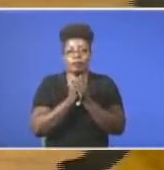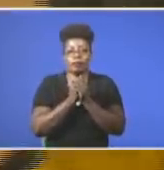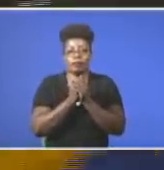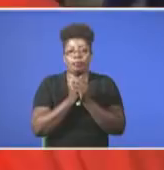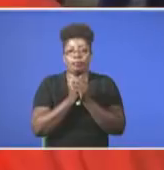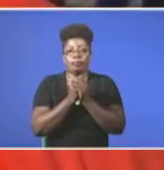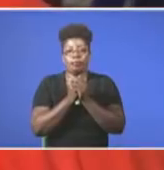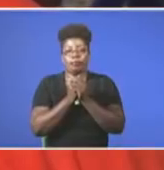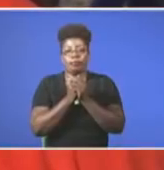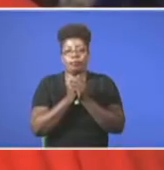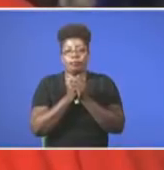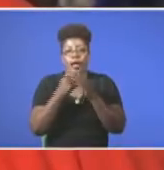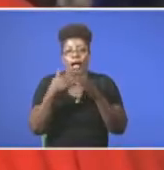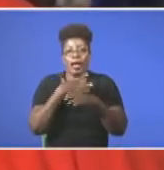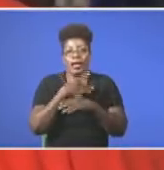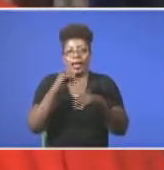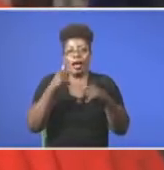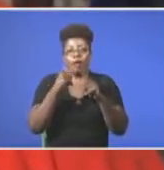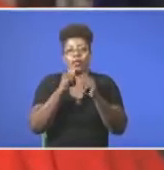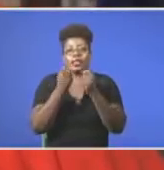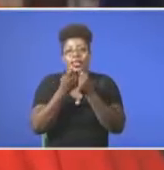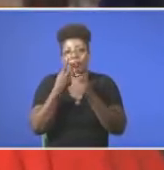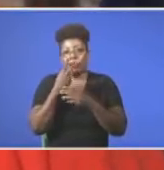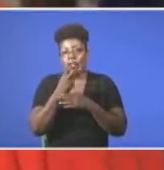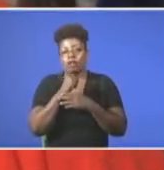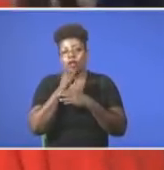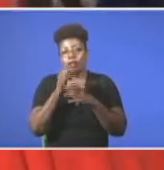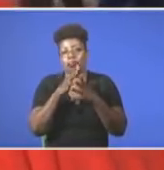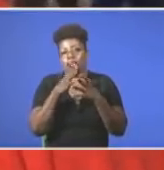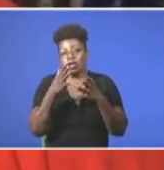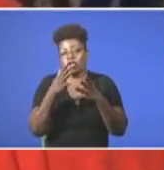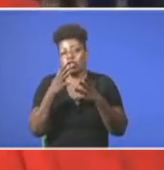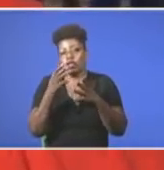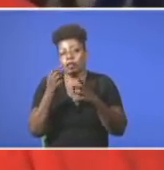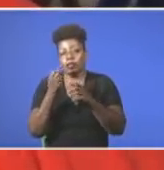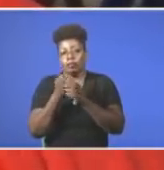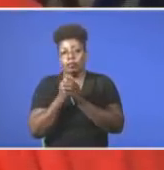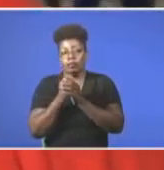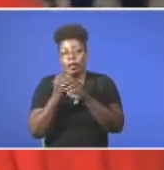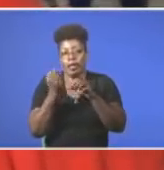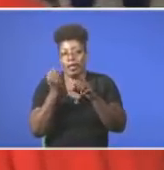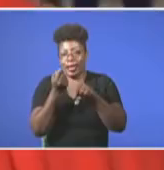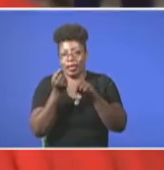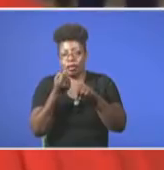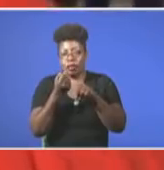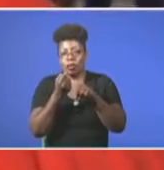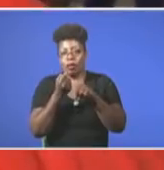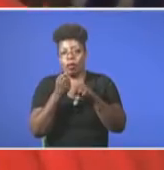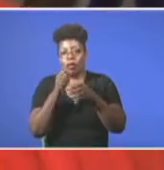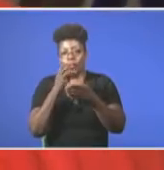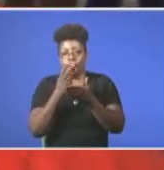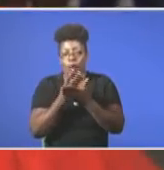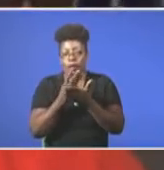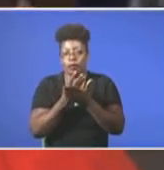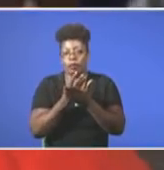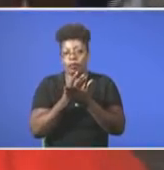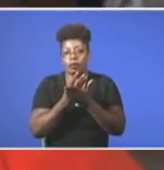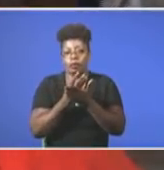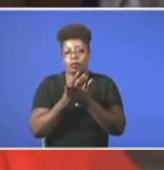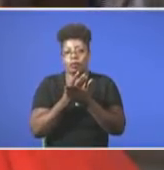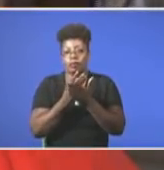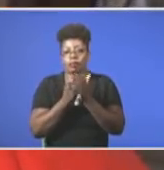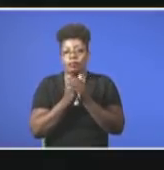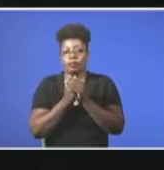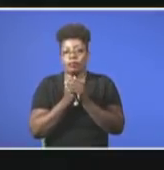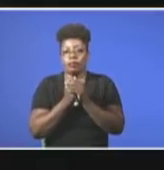how the team looked. We didn't get too many bad swings. We got some good swings at the ball. So it was more BP than